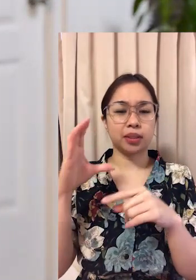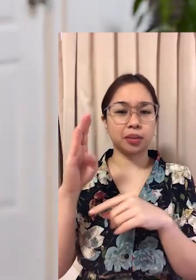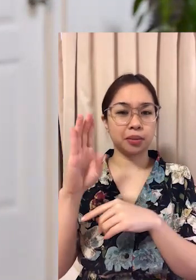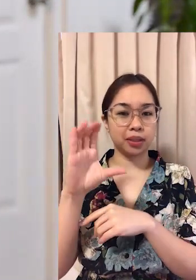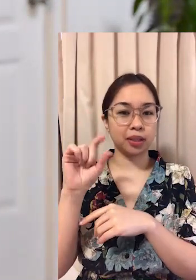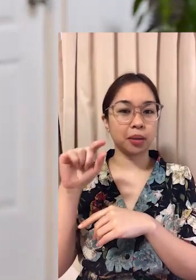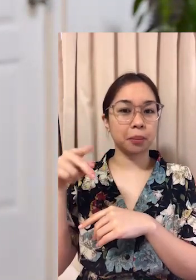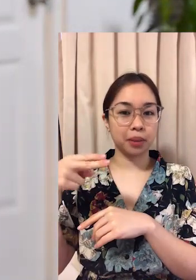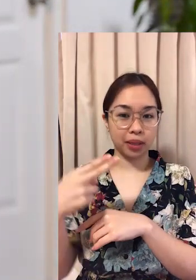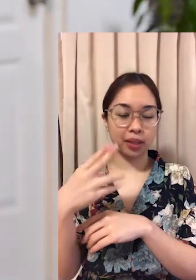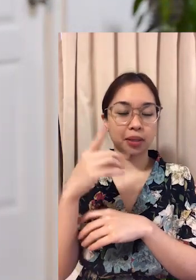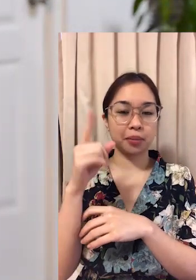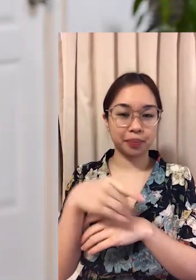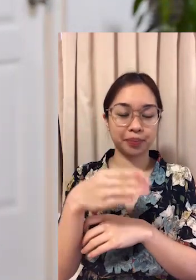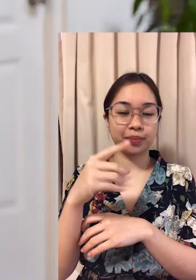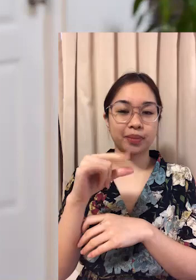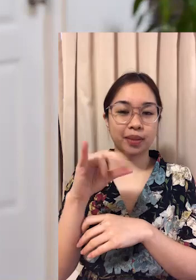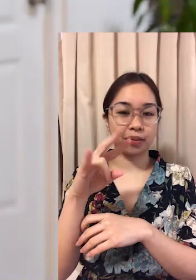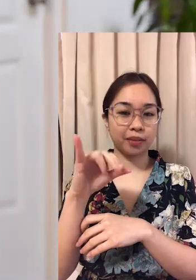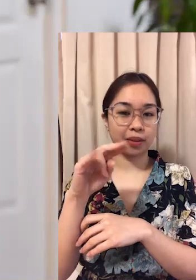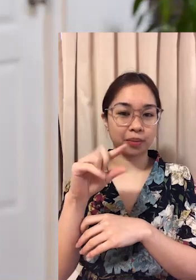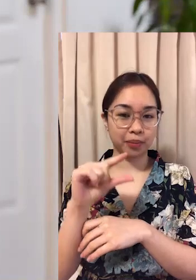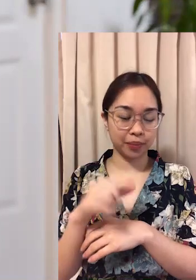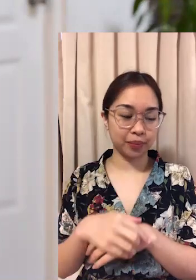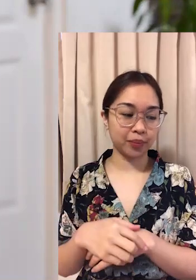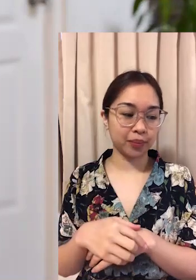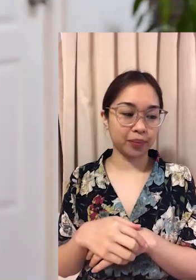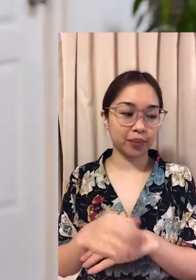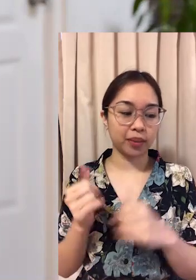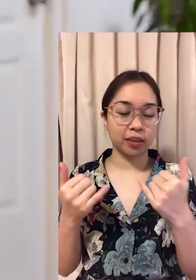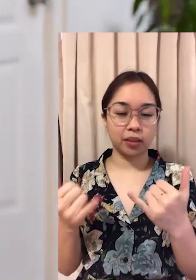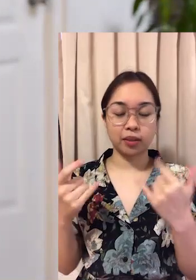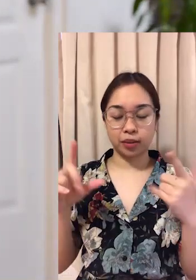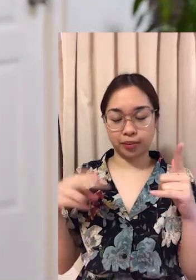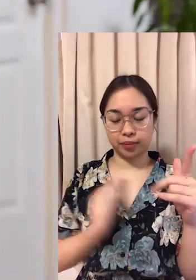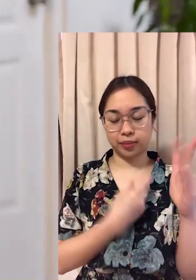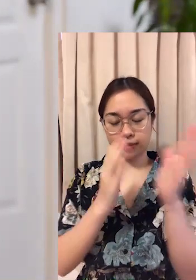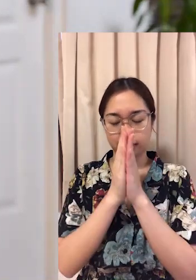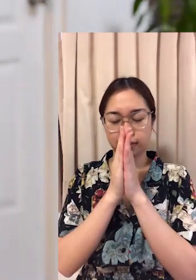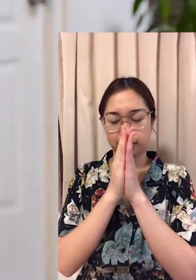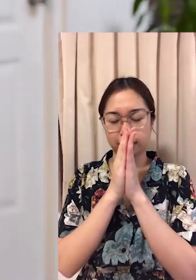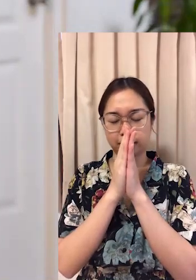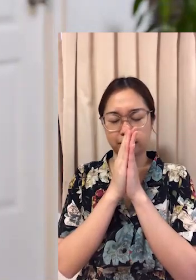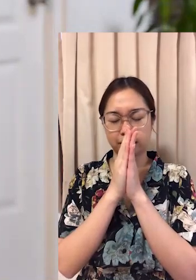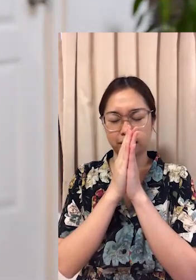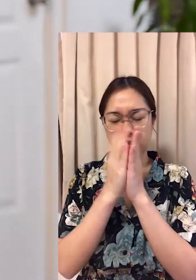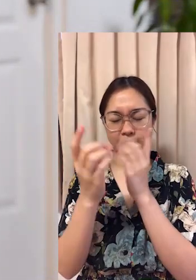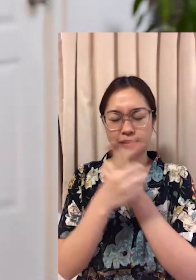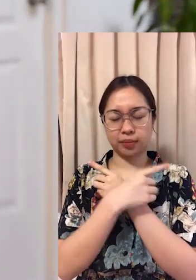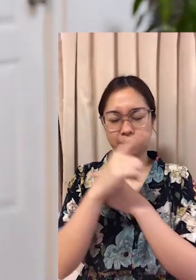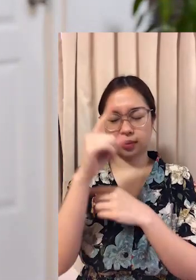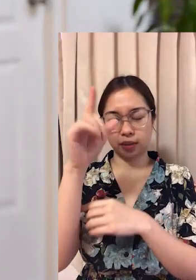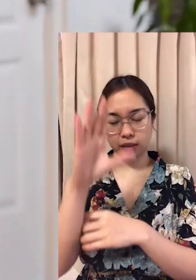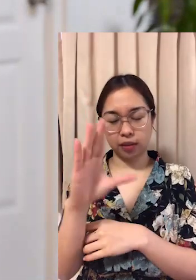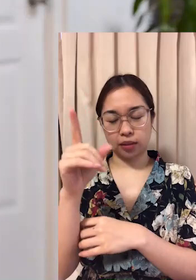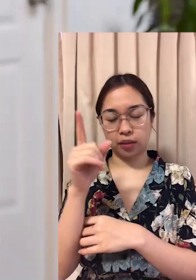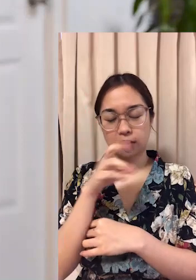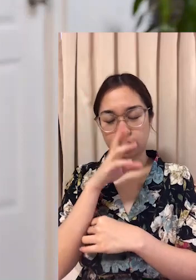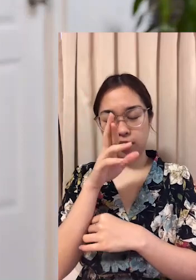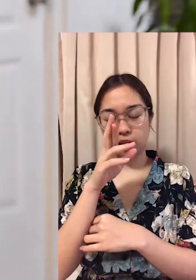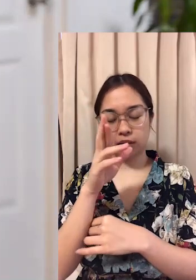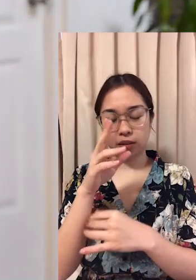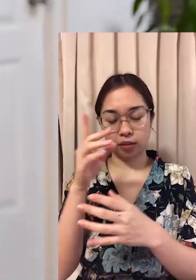ccbc.ph/giving. Let us now come together in prayer. Dear God, You are indeed our Jehovah